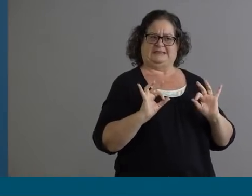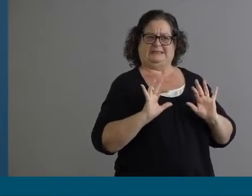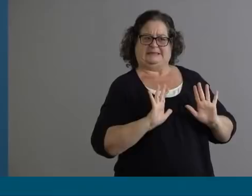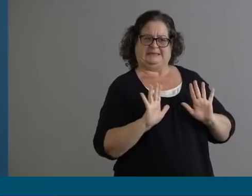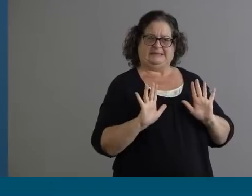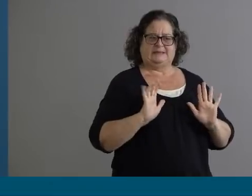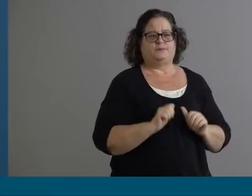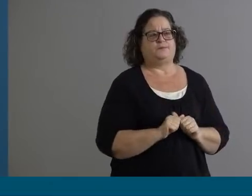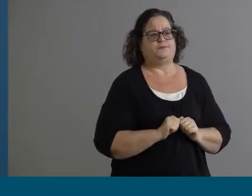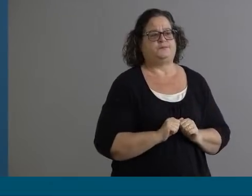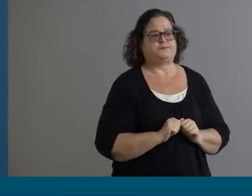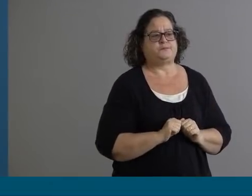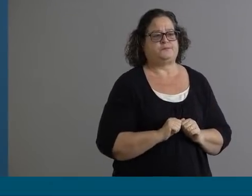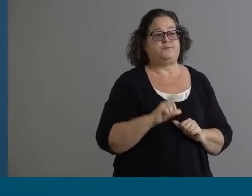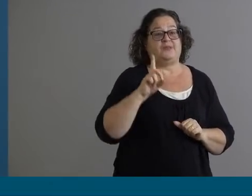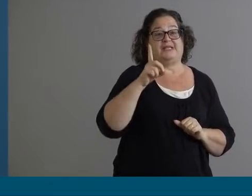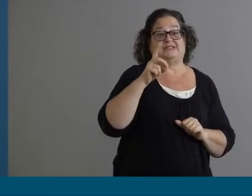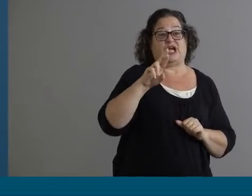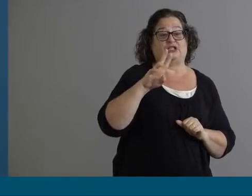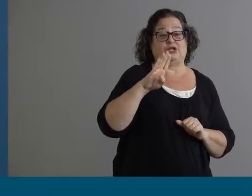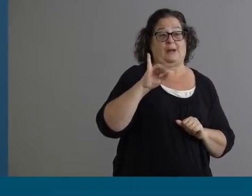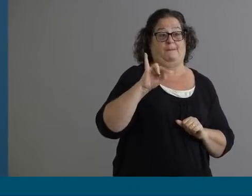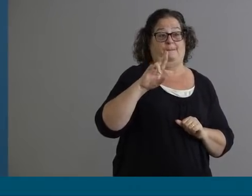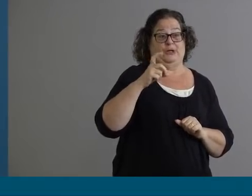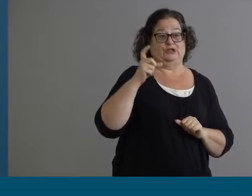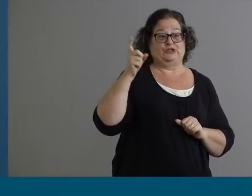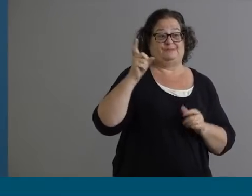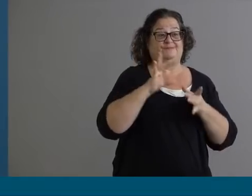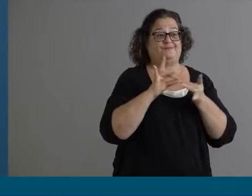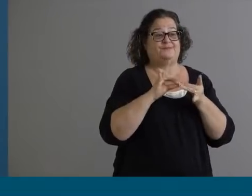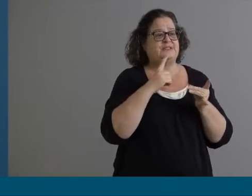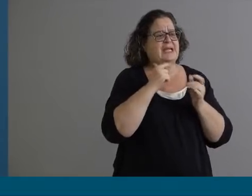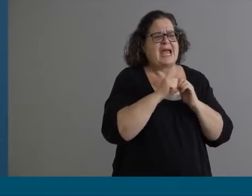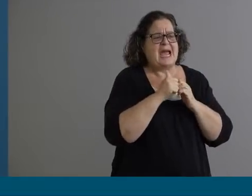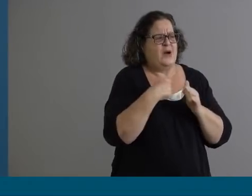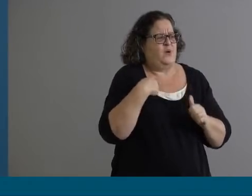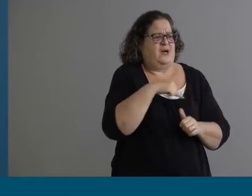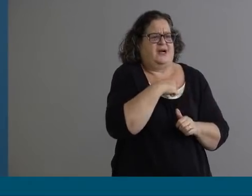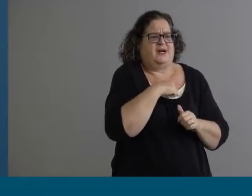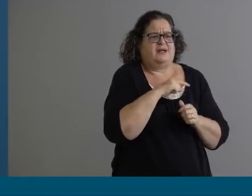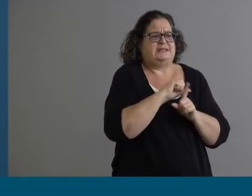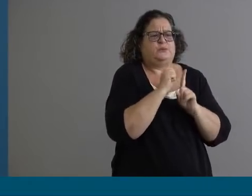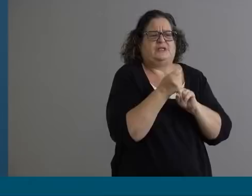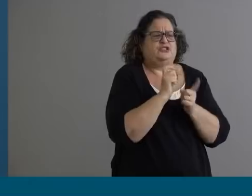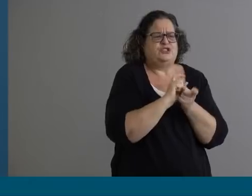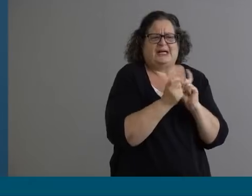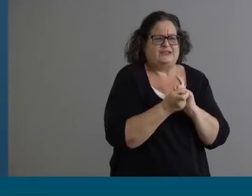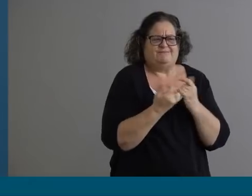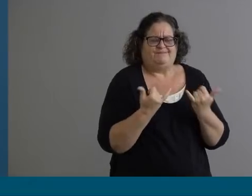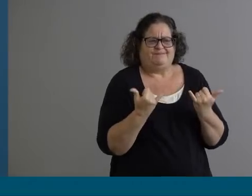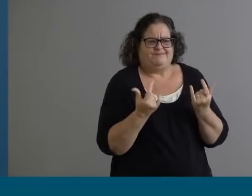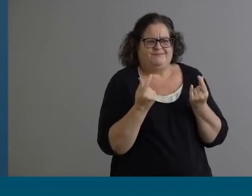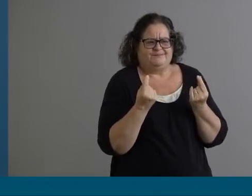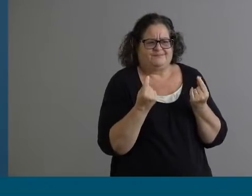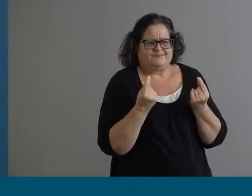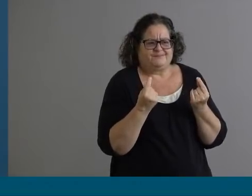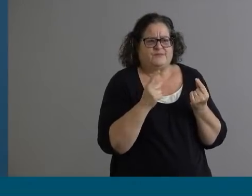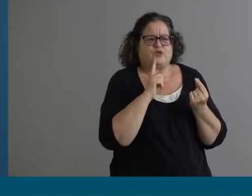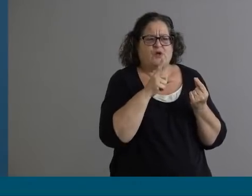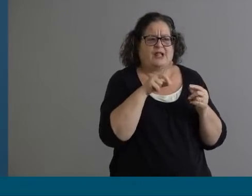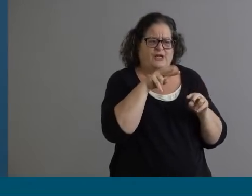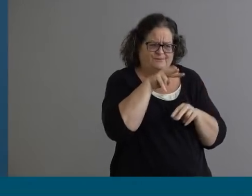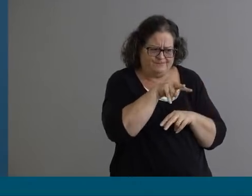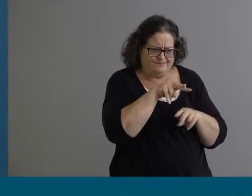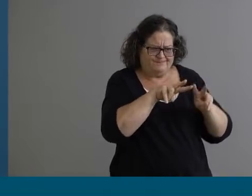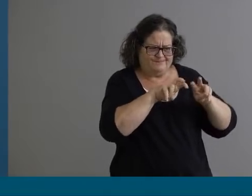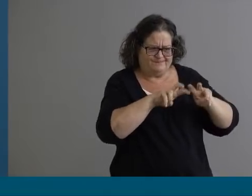we're in right now as a 2 to 4 week event. Okay, so this idea of